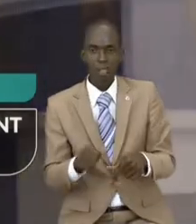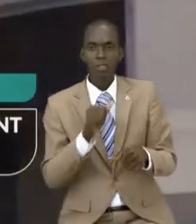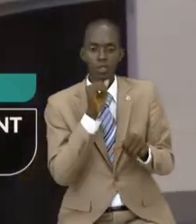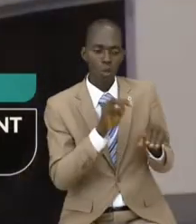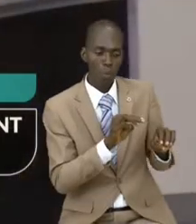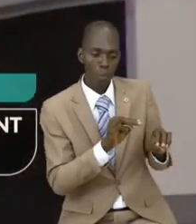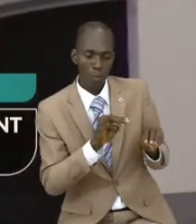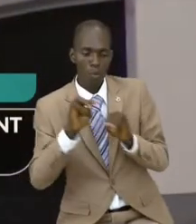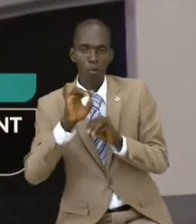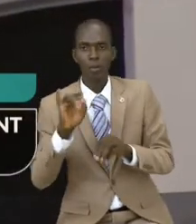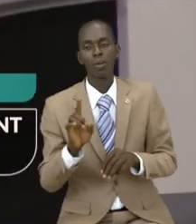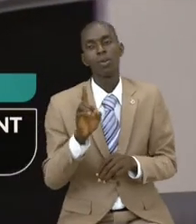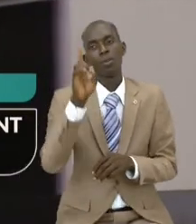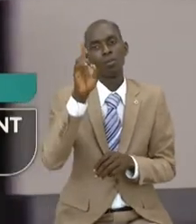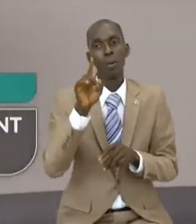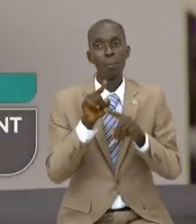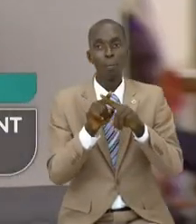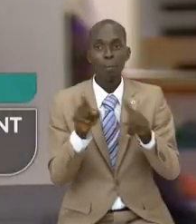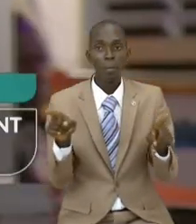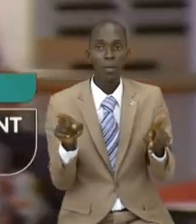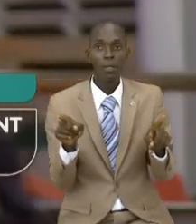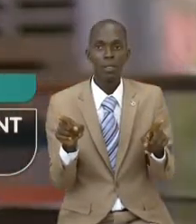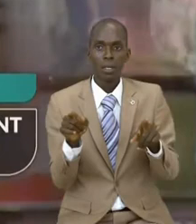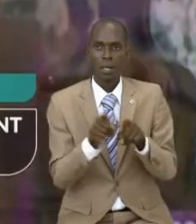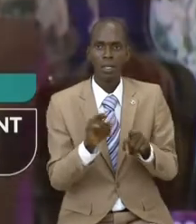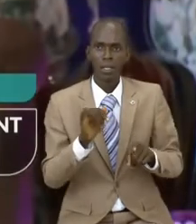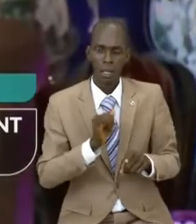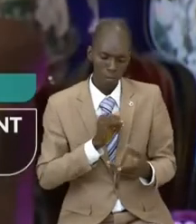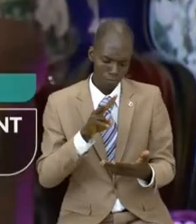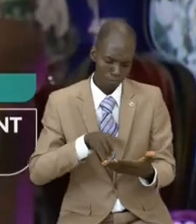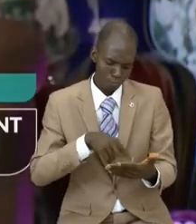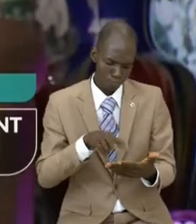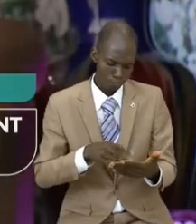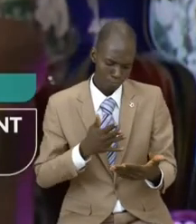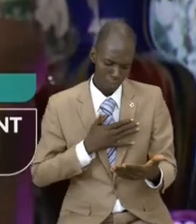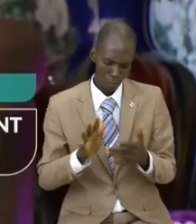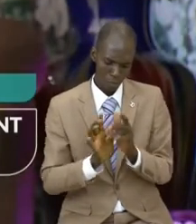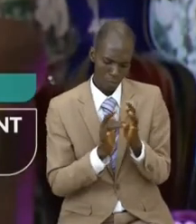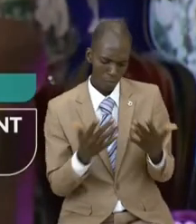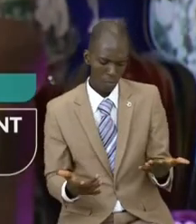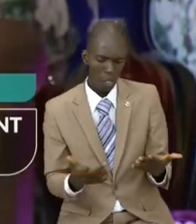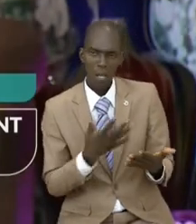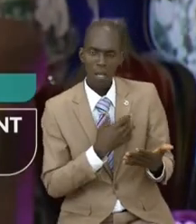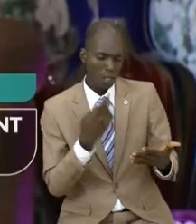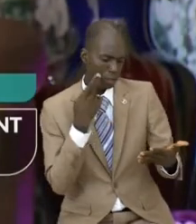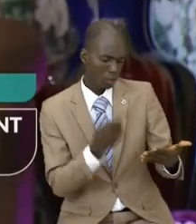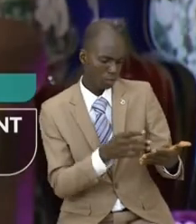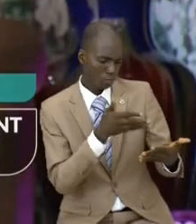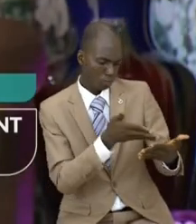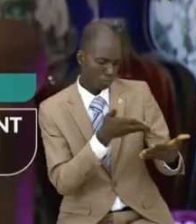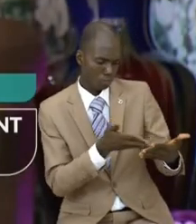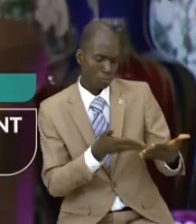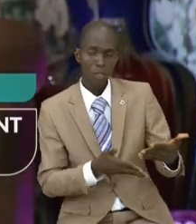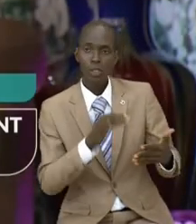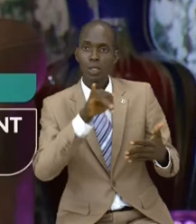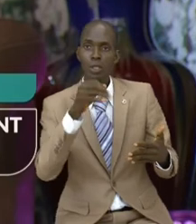up. But as I read my Bible, and I see the people like Joseph who